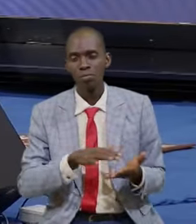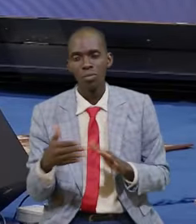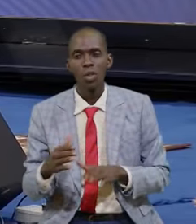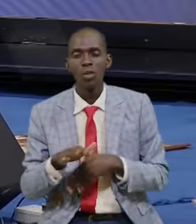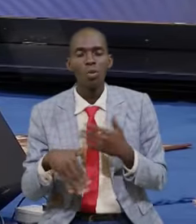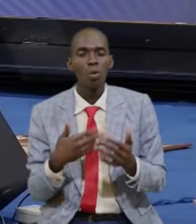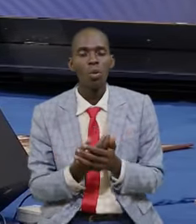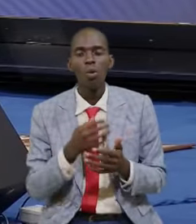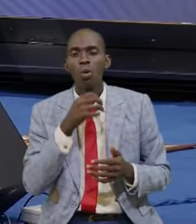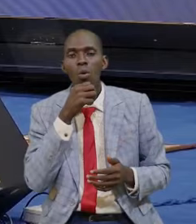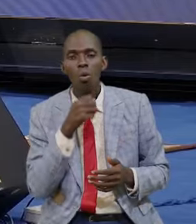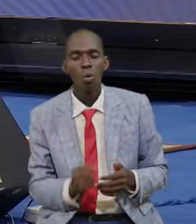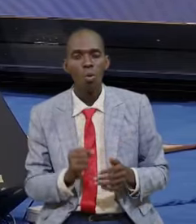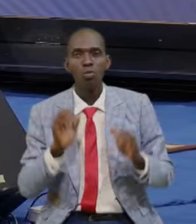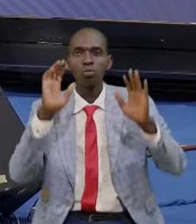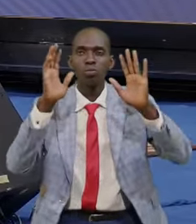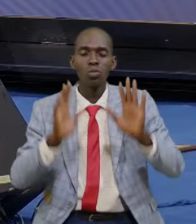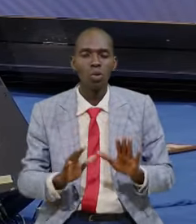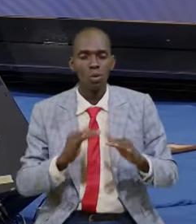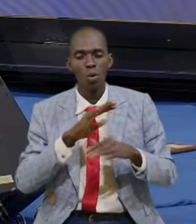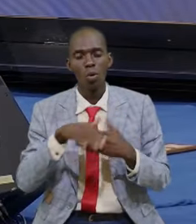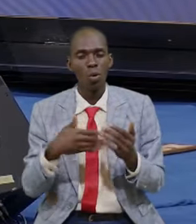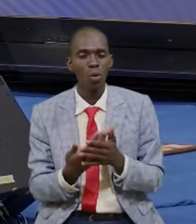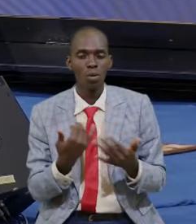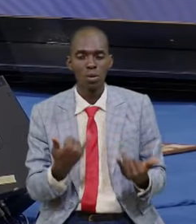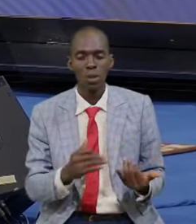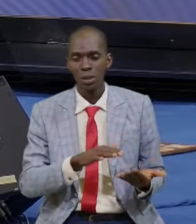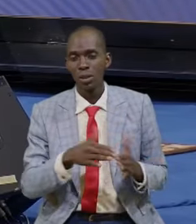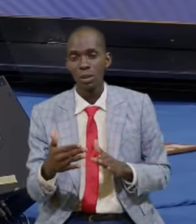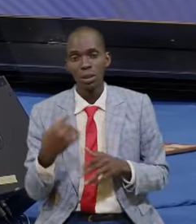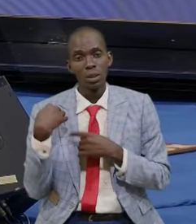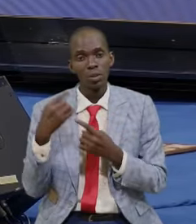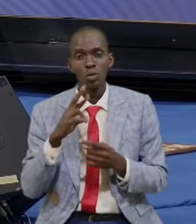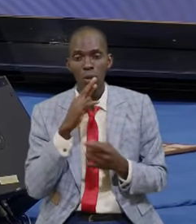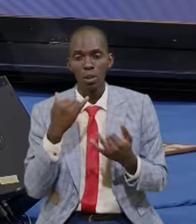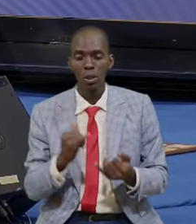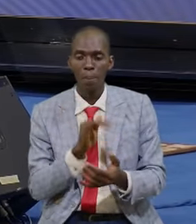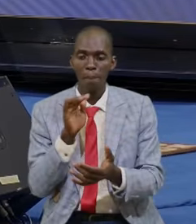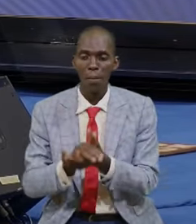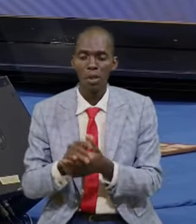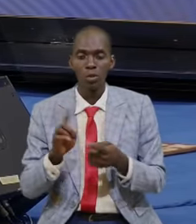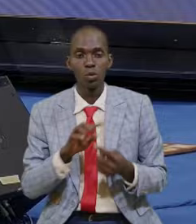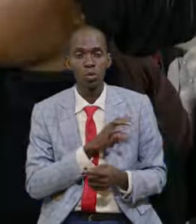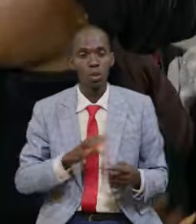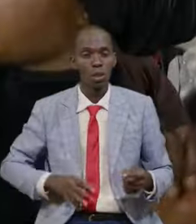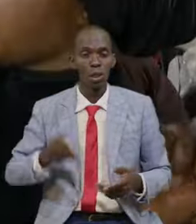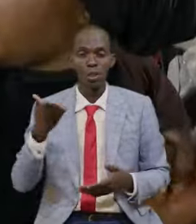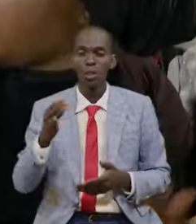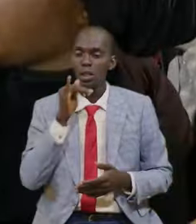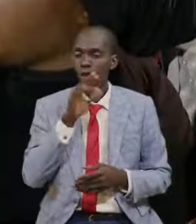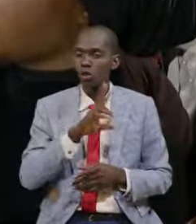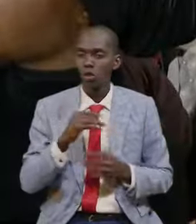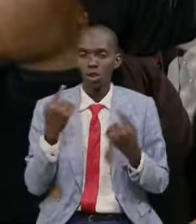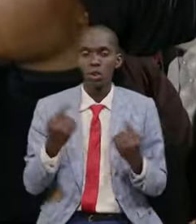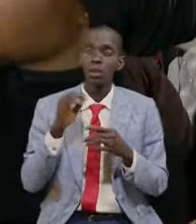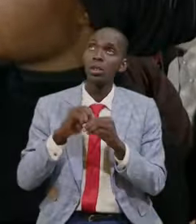calamity all dead. Now you are married to Christ. There's no sin in Christ. There will be no sin in your life.